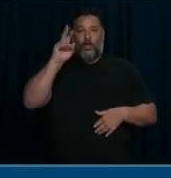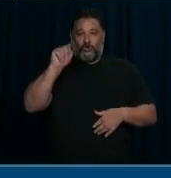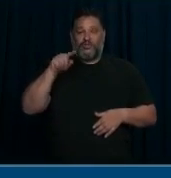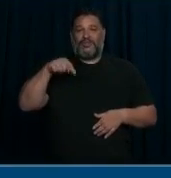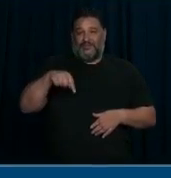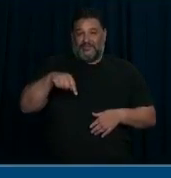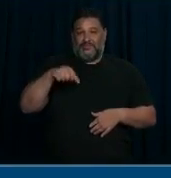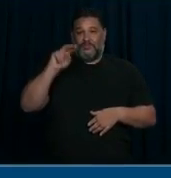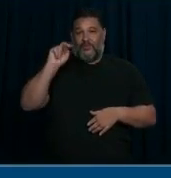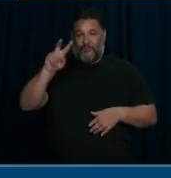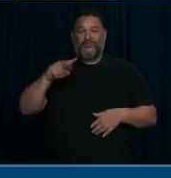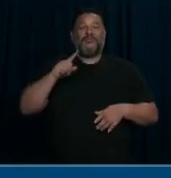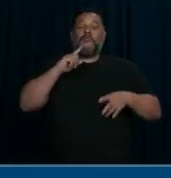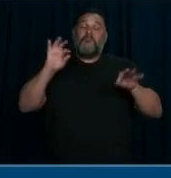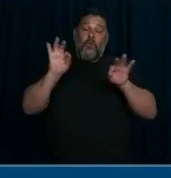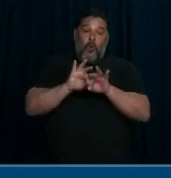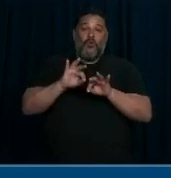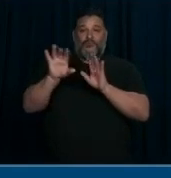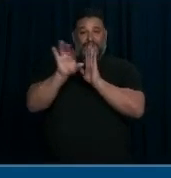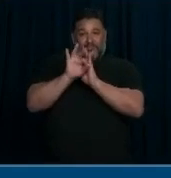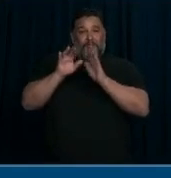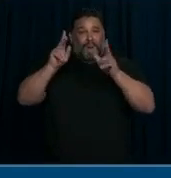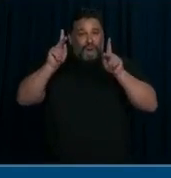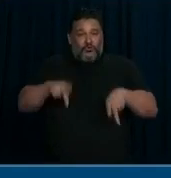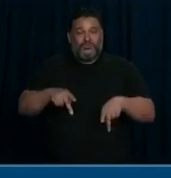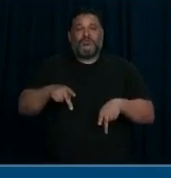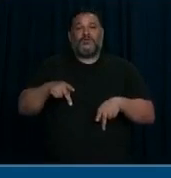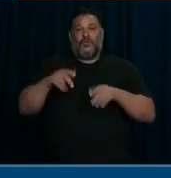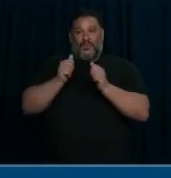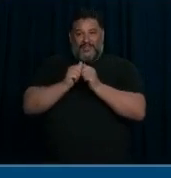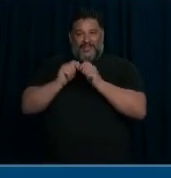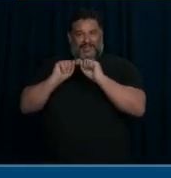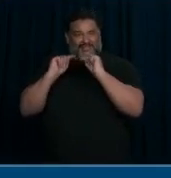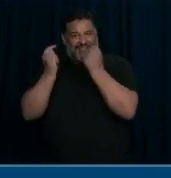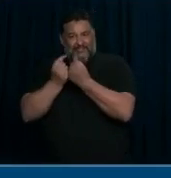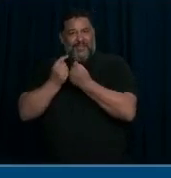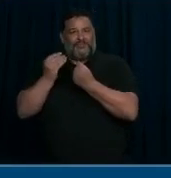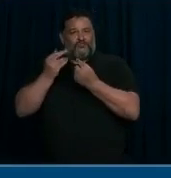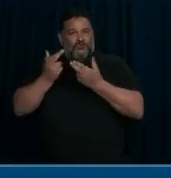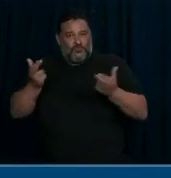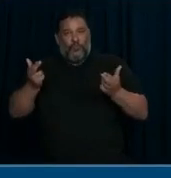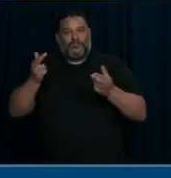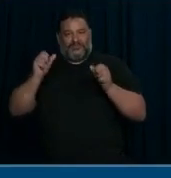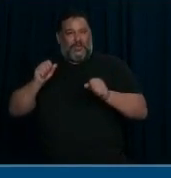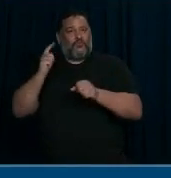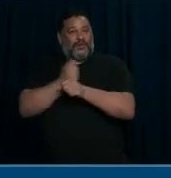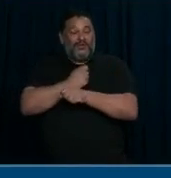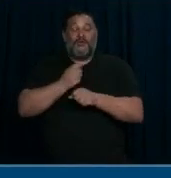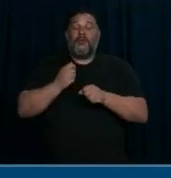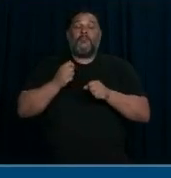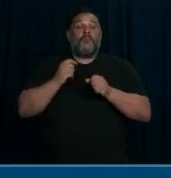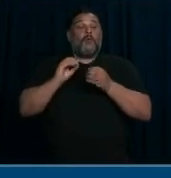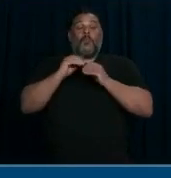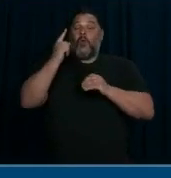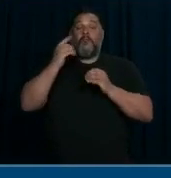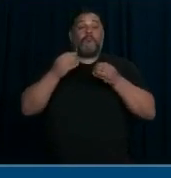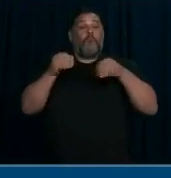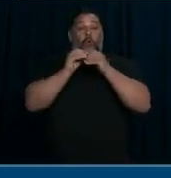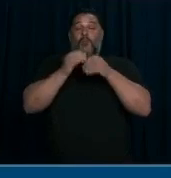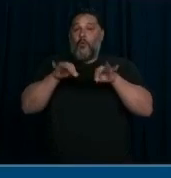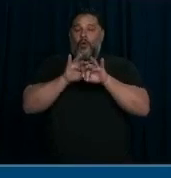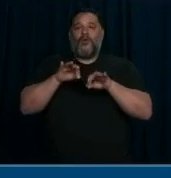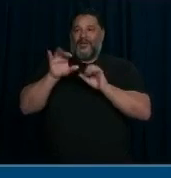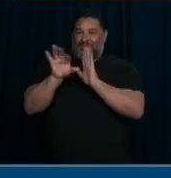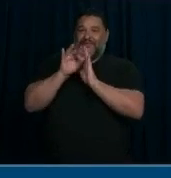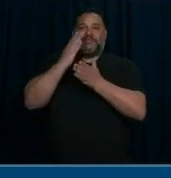is critically important that we nominate a candidate with the team and resources to win. But more importantly, it's important that we nominate somebody